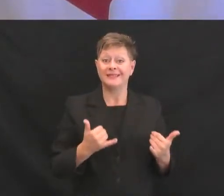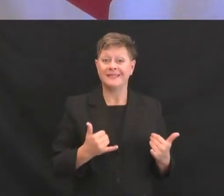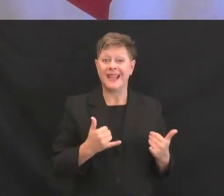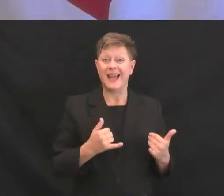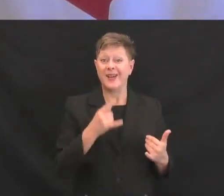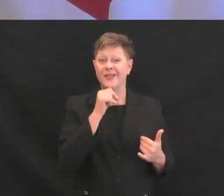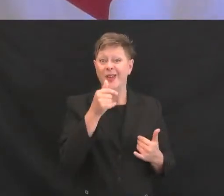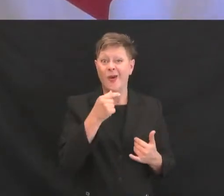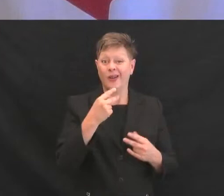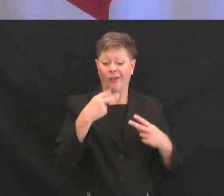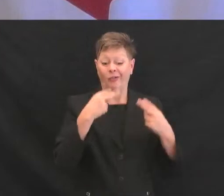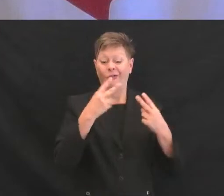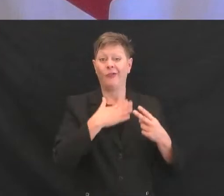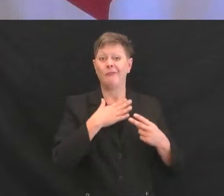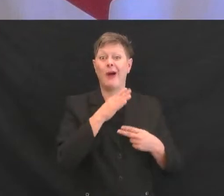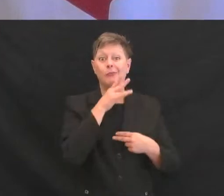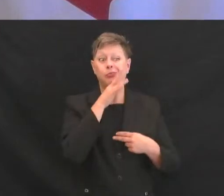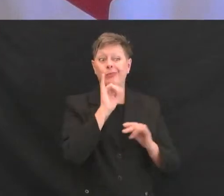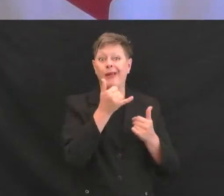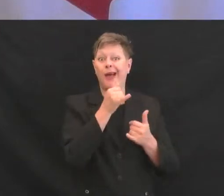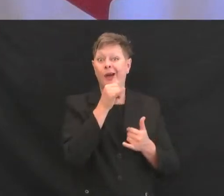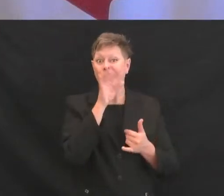pronunciation.